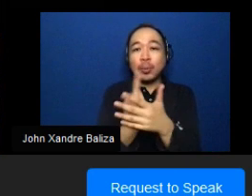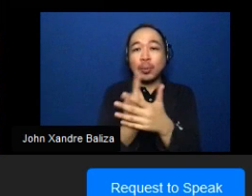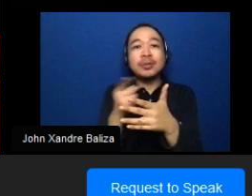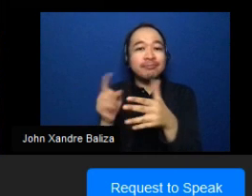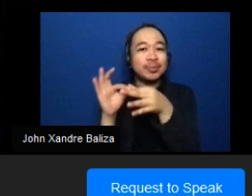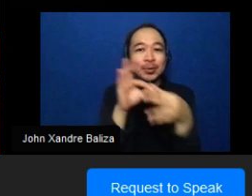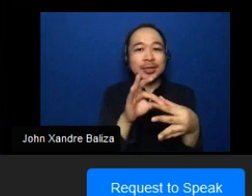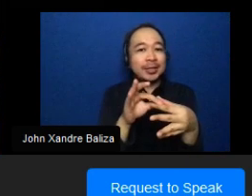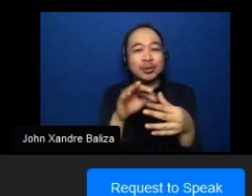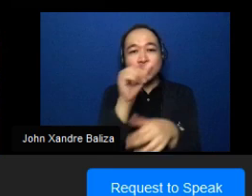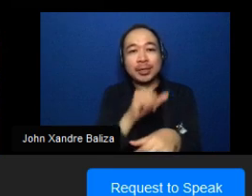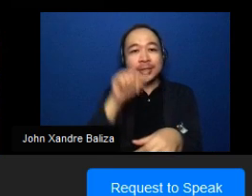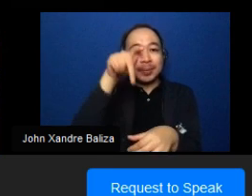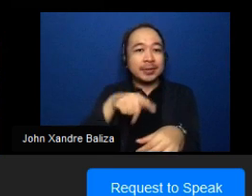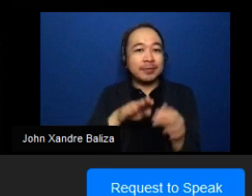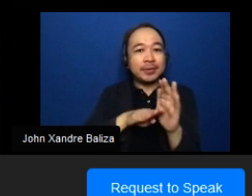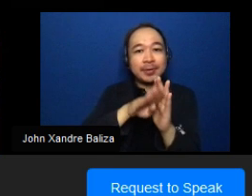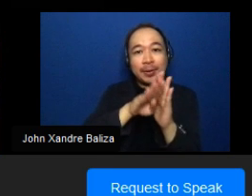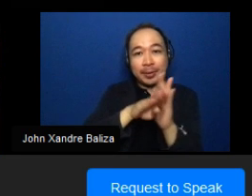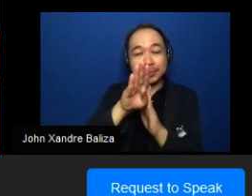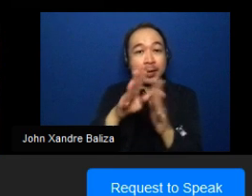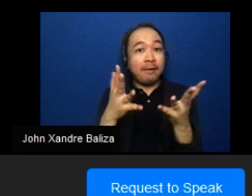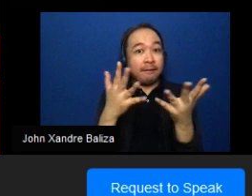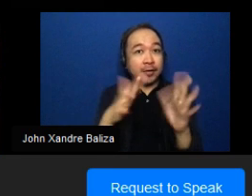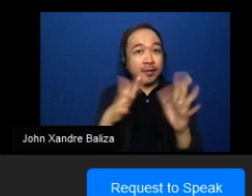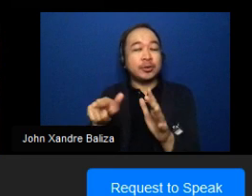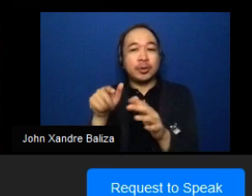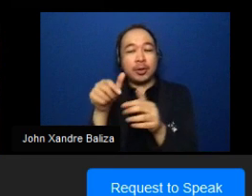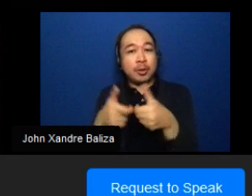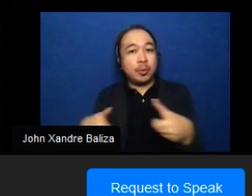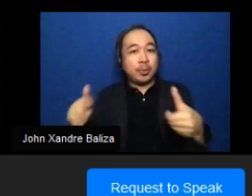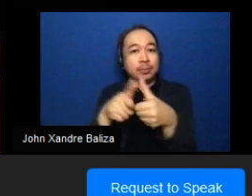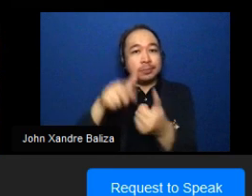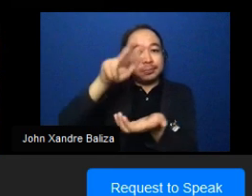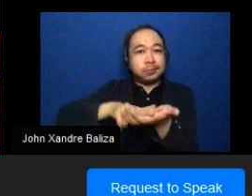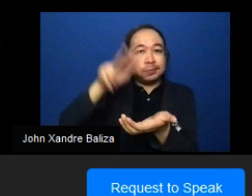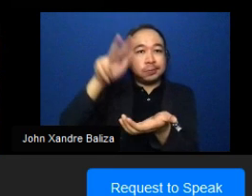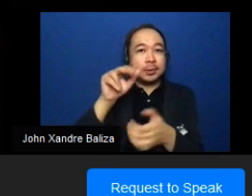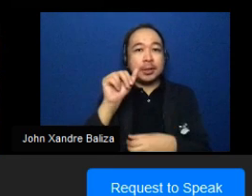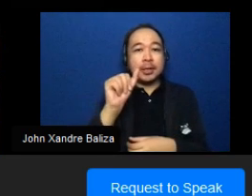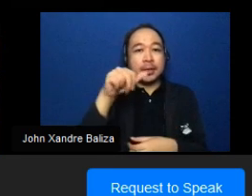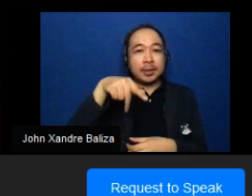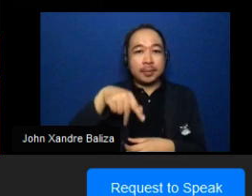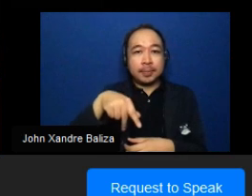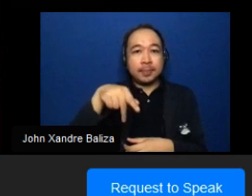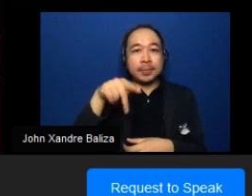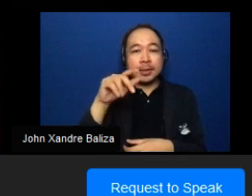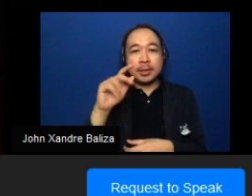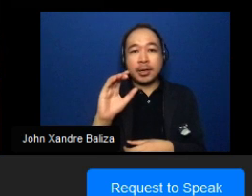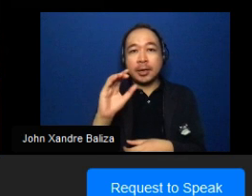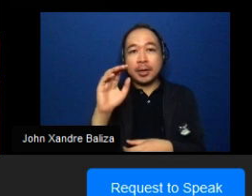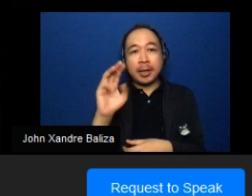After deliberation, the conference adopted the Asian and Pacific Ministerial Declaration on Population Development by a majority vote. In